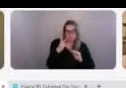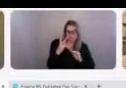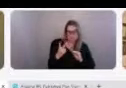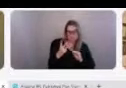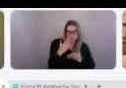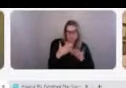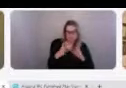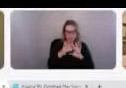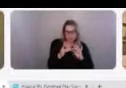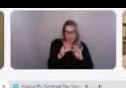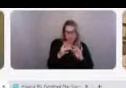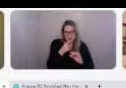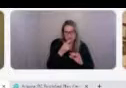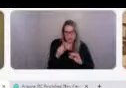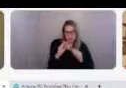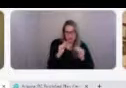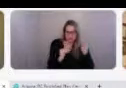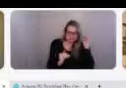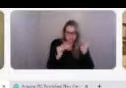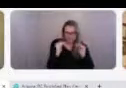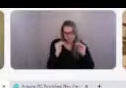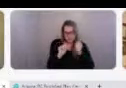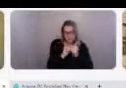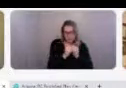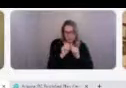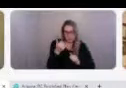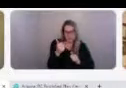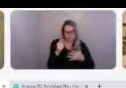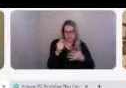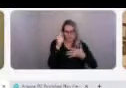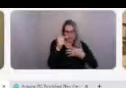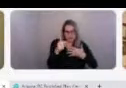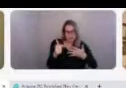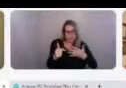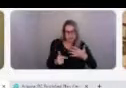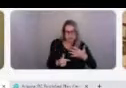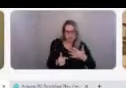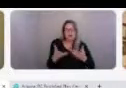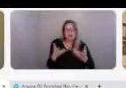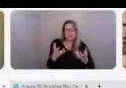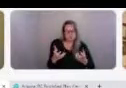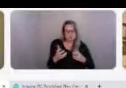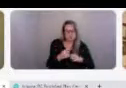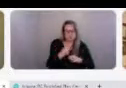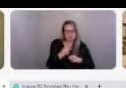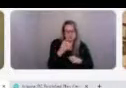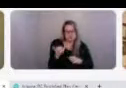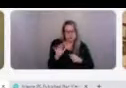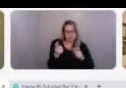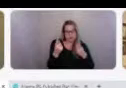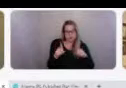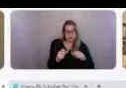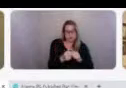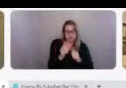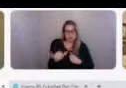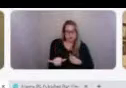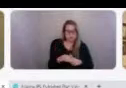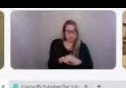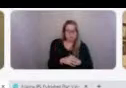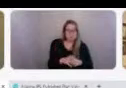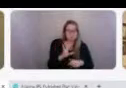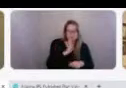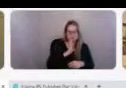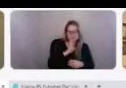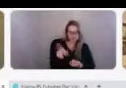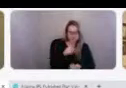comments basically say that we have to balance competitiveness with the other uh things and and i do want to say that you know i agree i want to talk today in